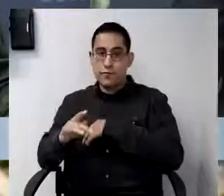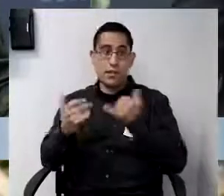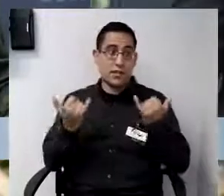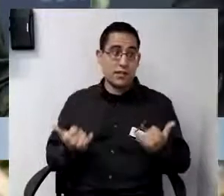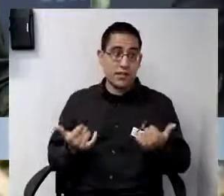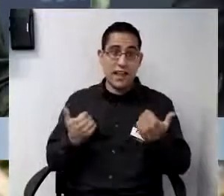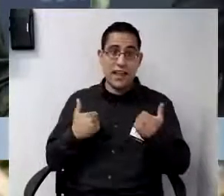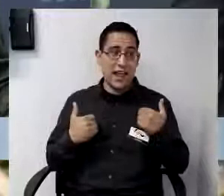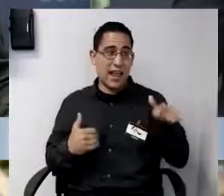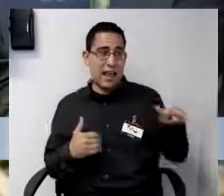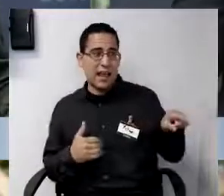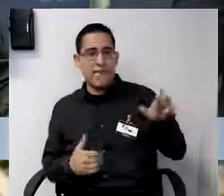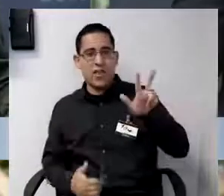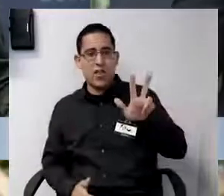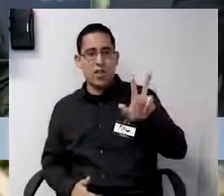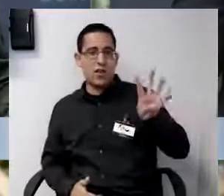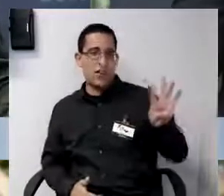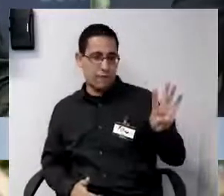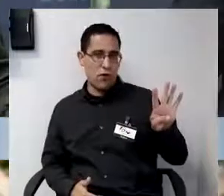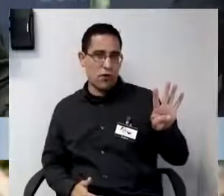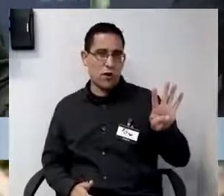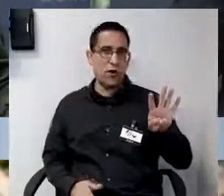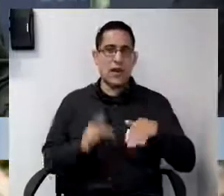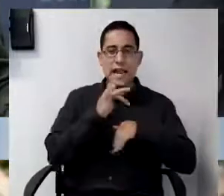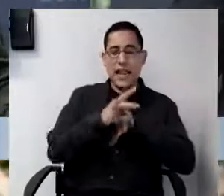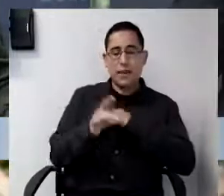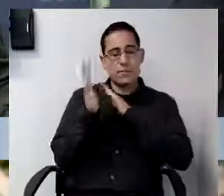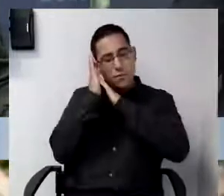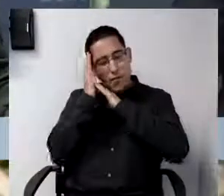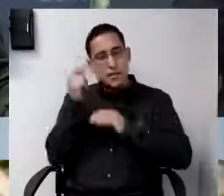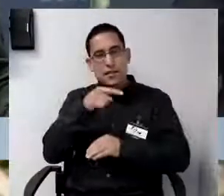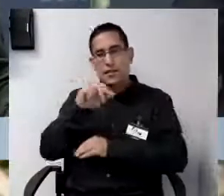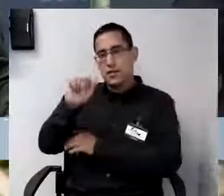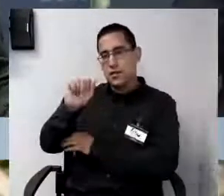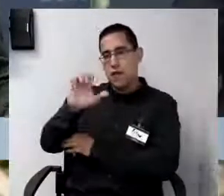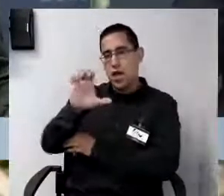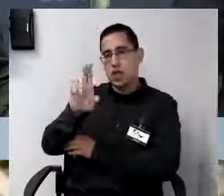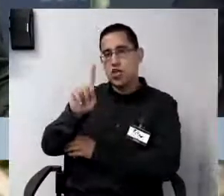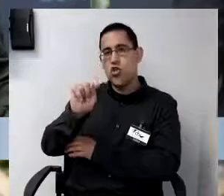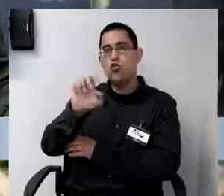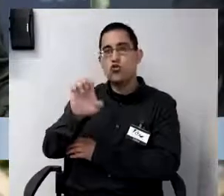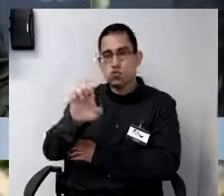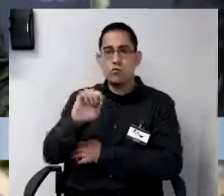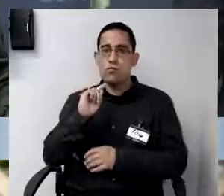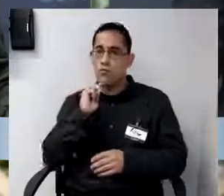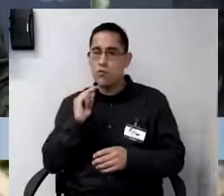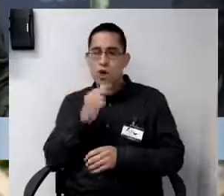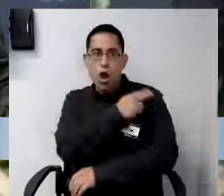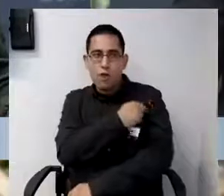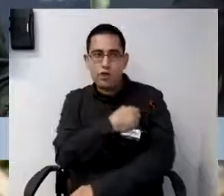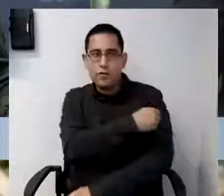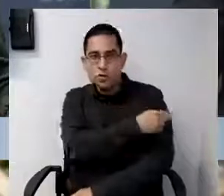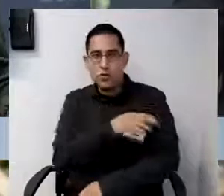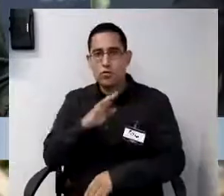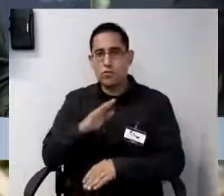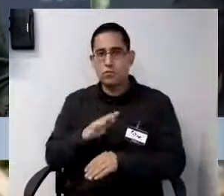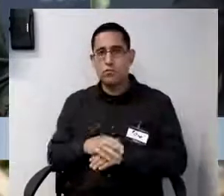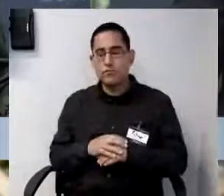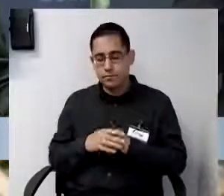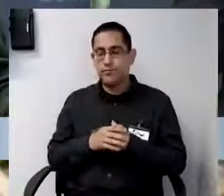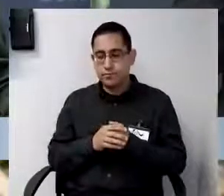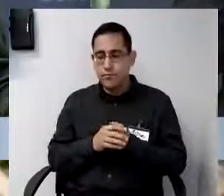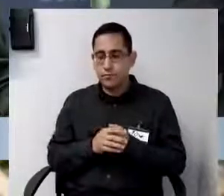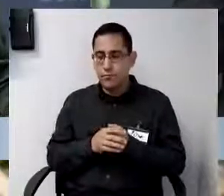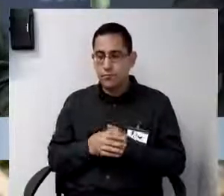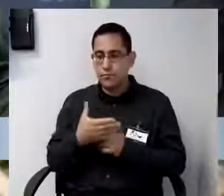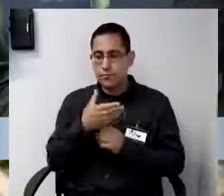empty beds in the acute rehab hospital out on the West Campus. We have 10 empty beds in the short stay skilled nursing